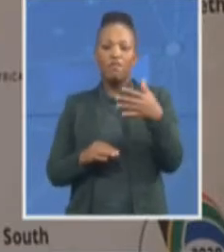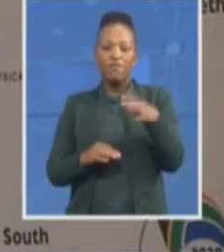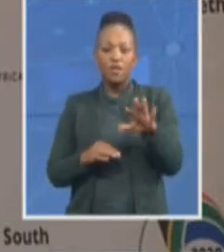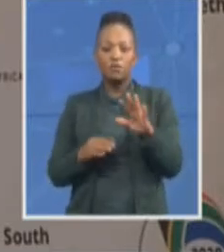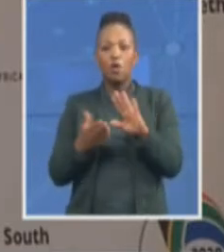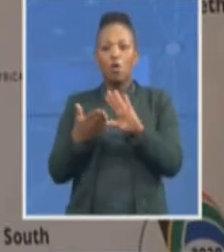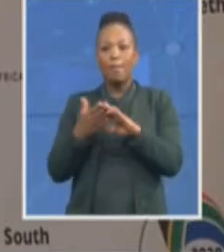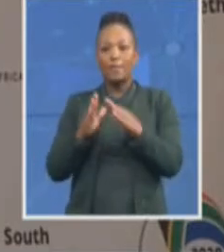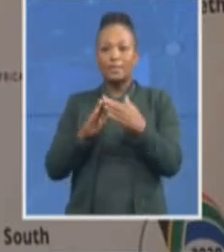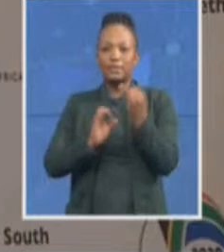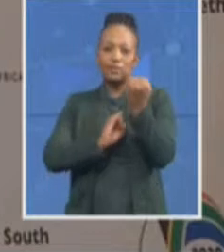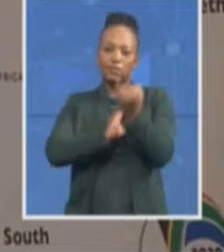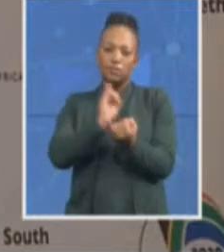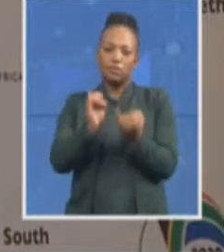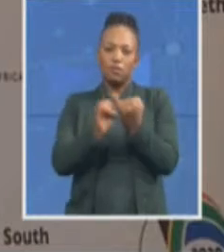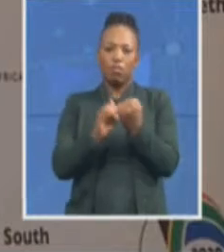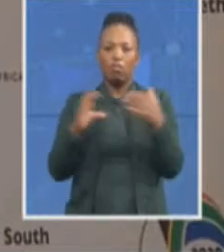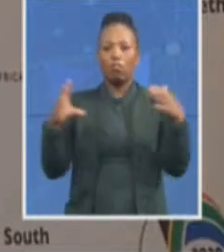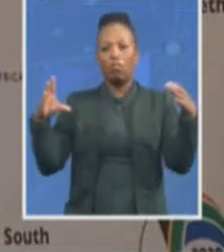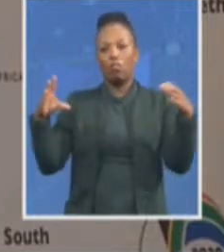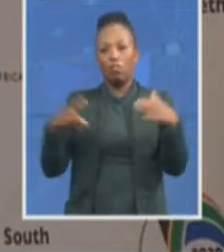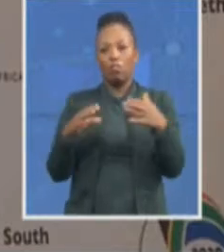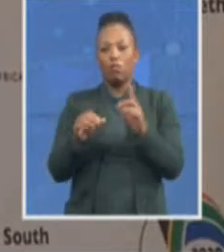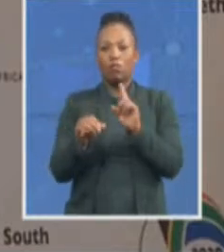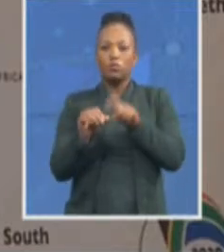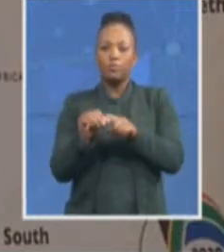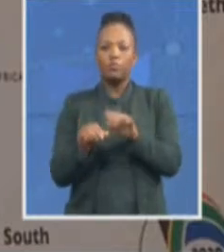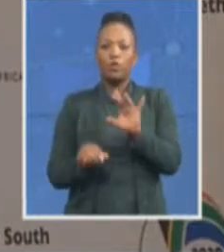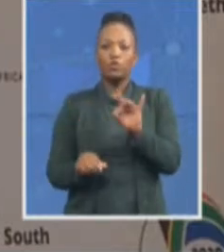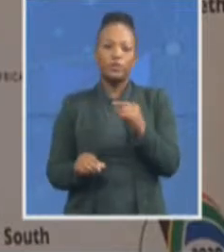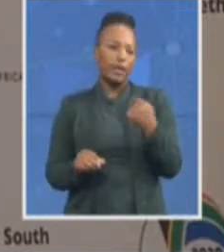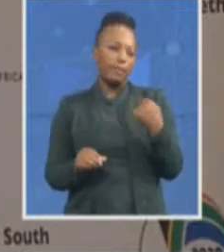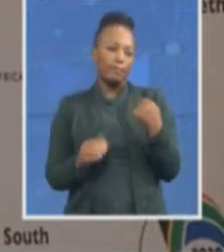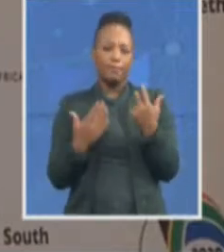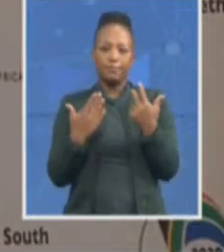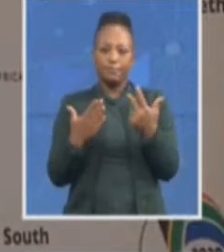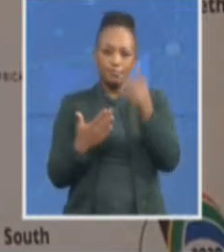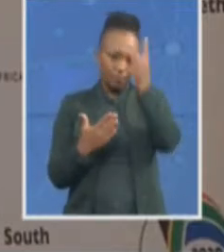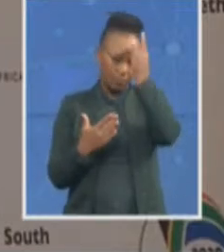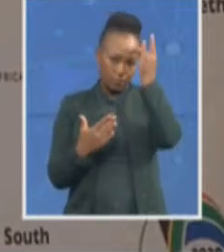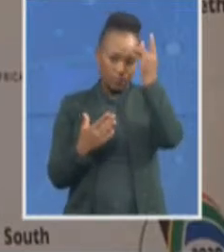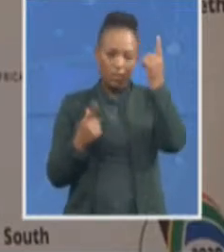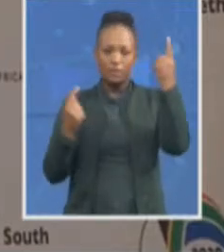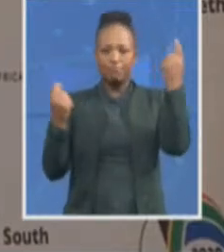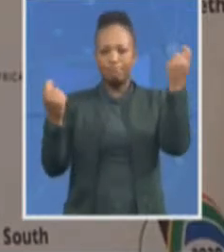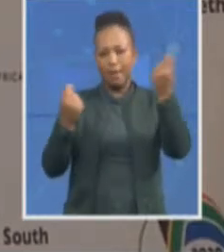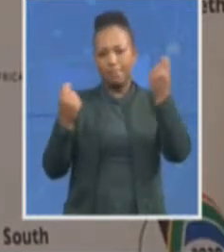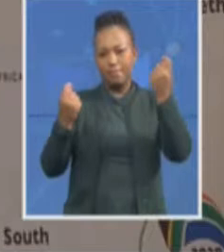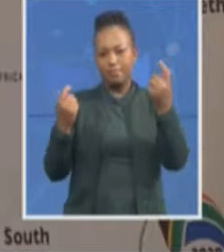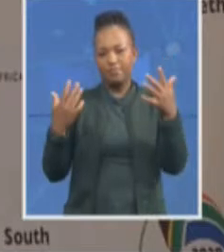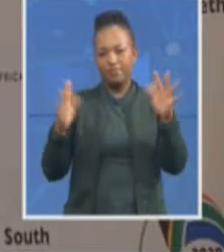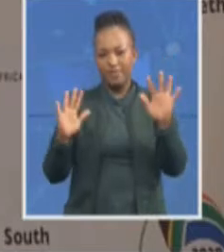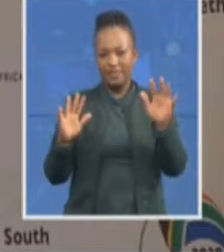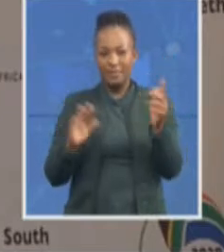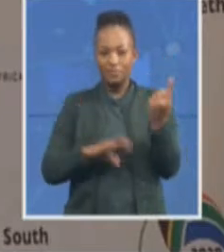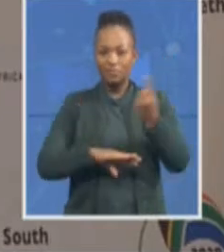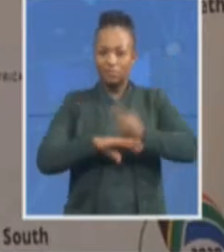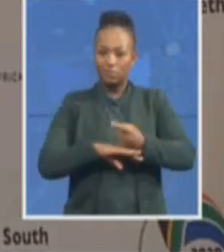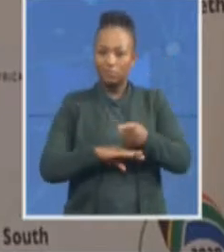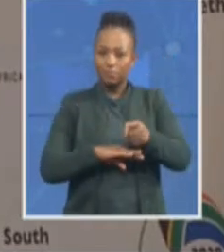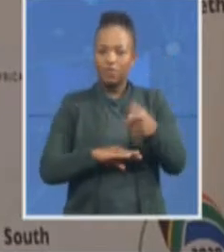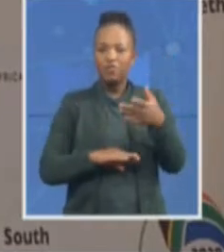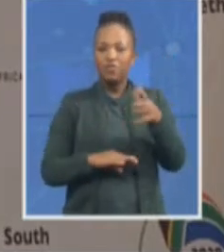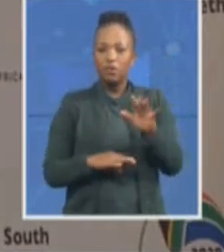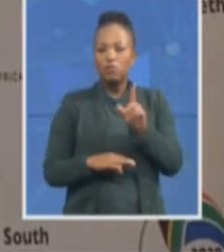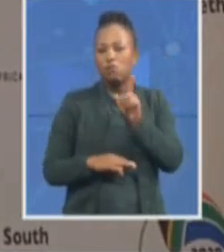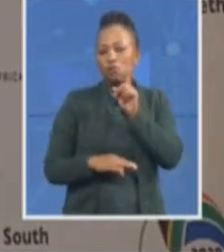on Tuesday, 8 March. This day is an opportunity to reflect on how far we have come in advocating,